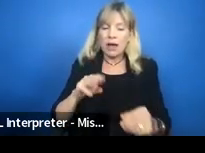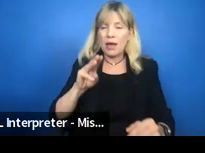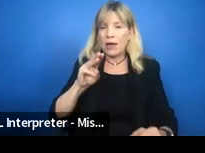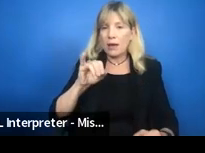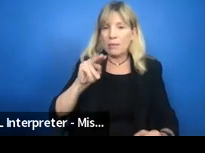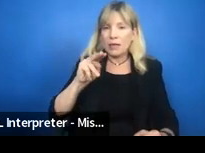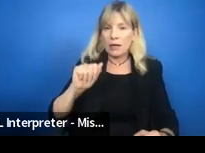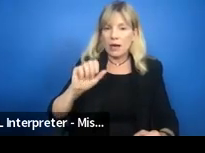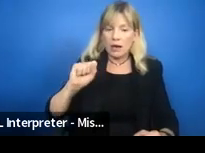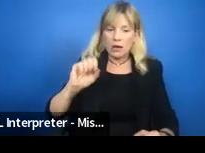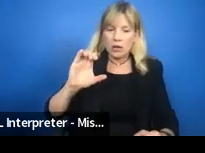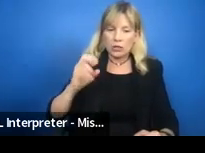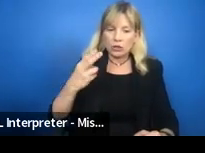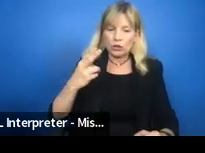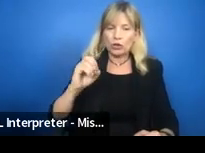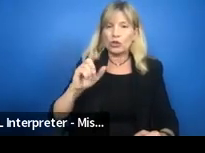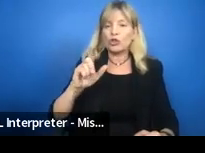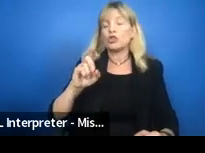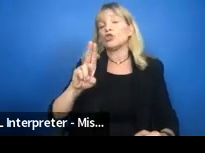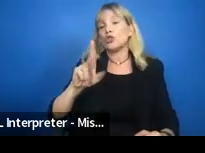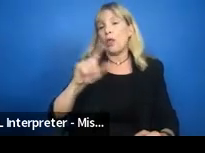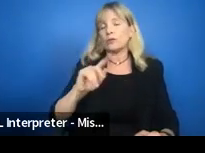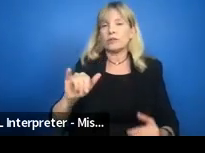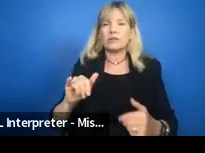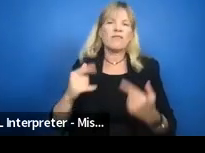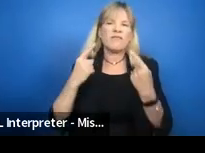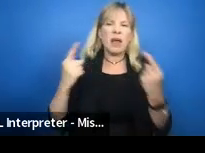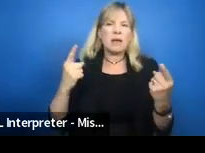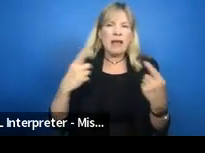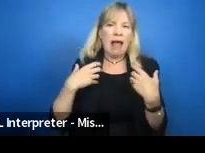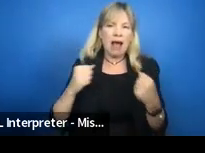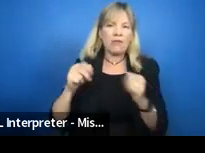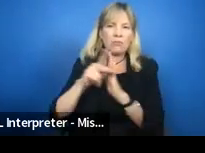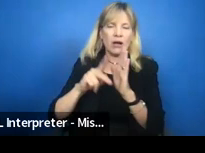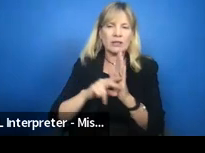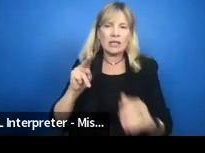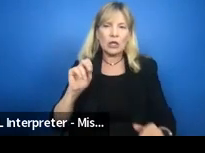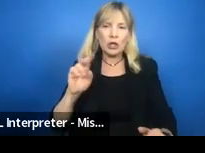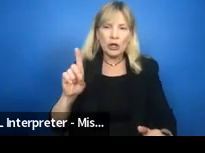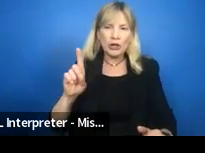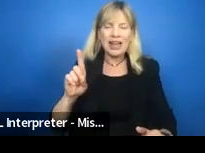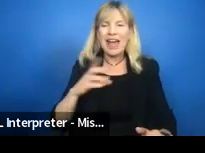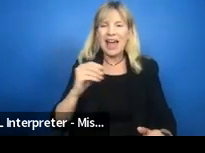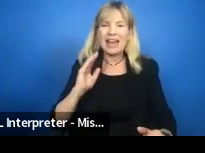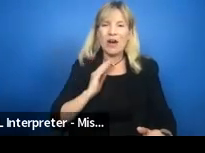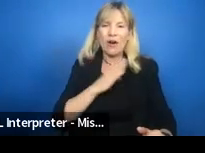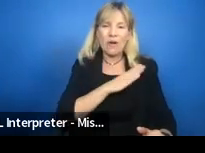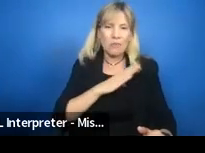Schultz, renowned health policy nerd and one of our board members. And I think I'm going to turn it over to you,